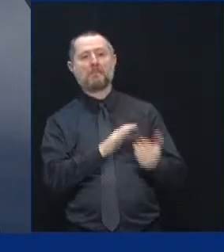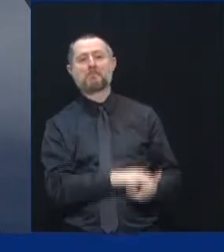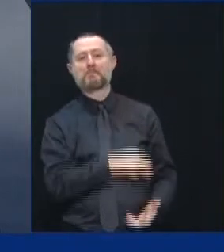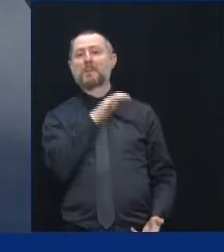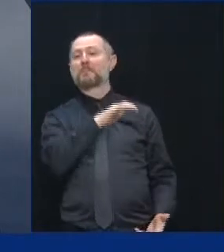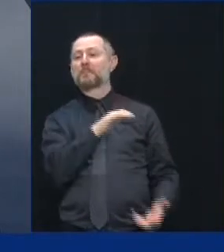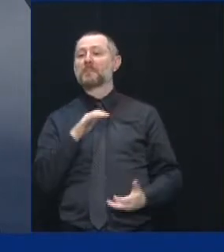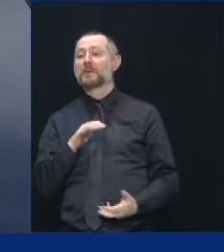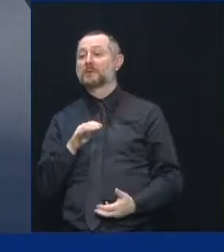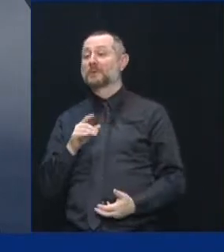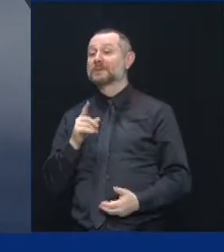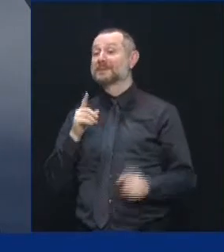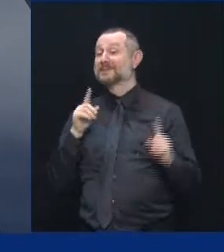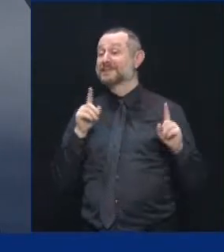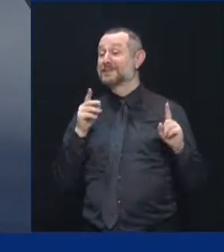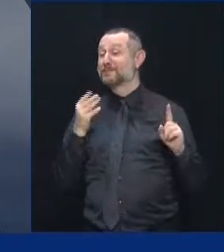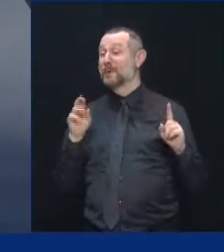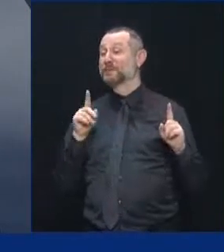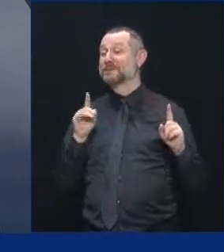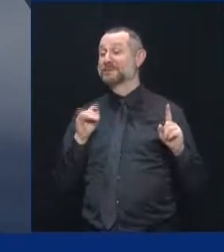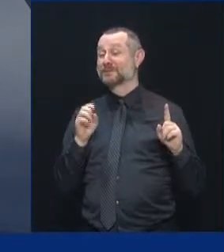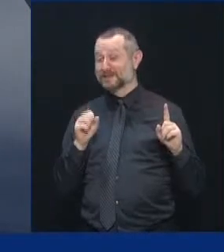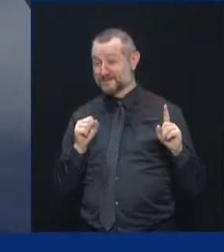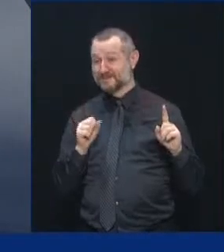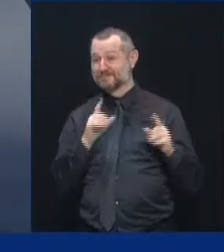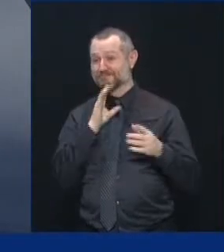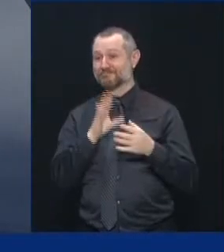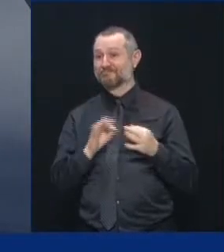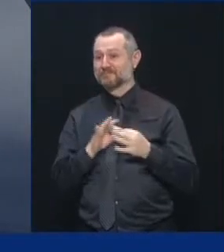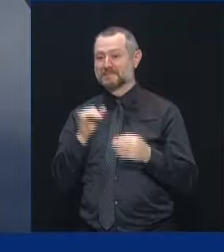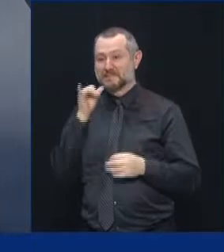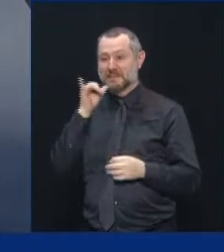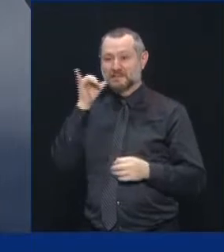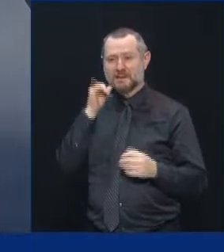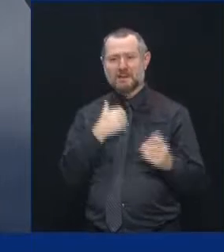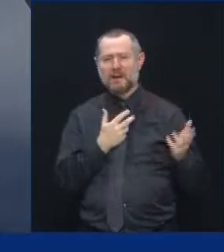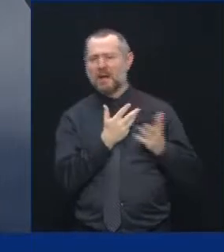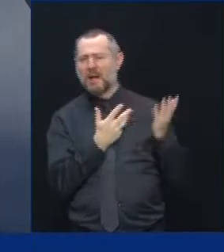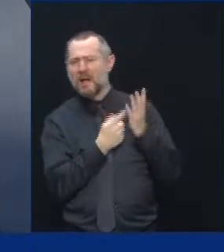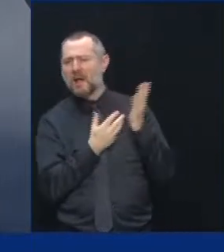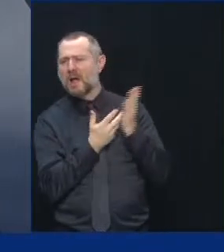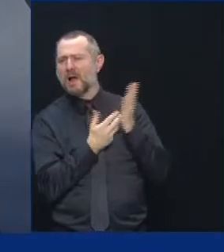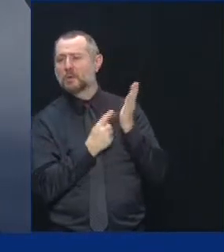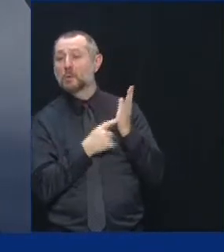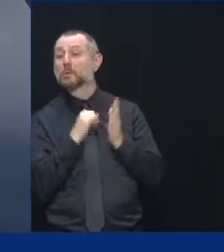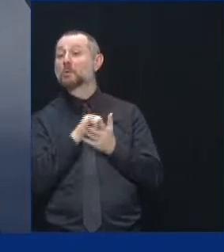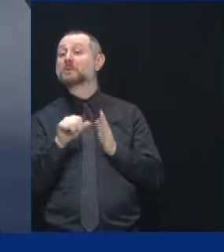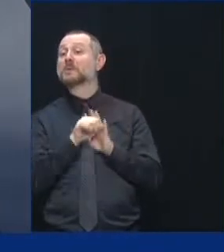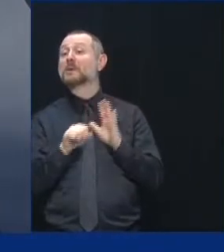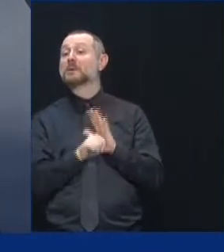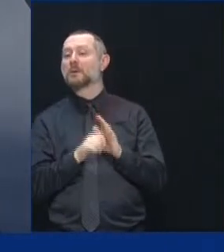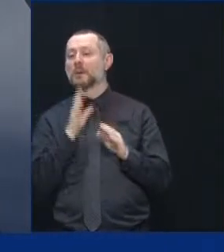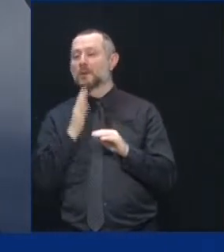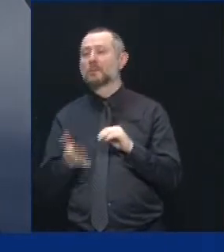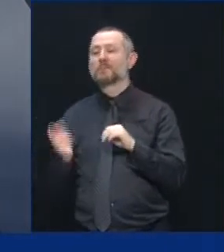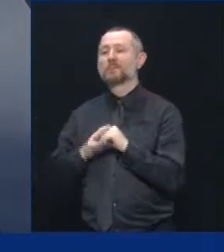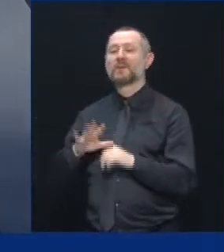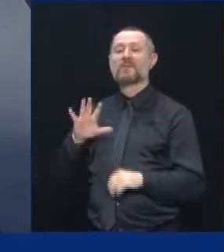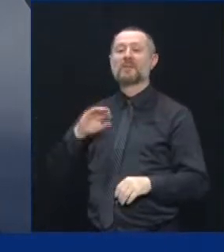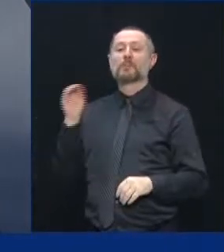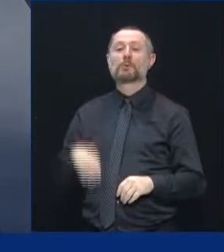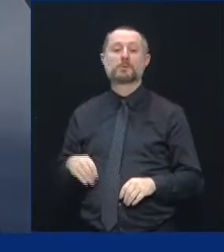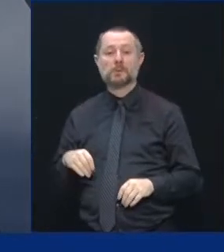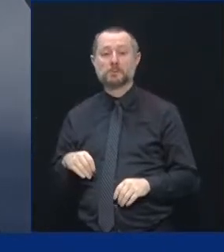said yesterday after our discussion with the White House, New York State will get 5% more, and that will be the allocation for the